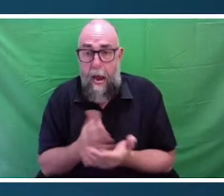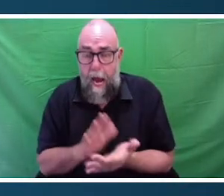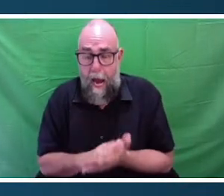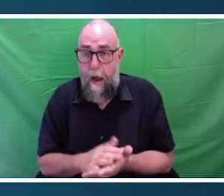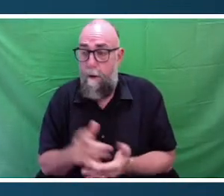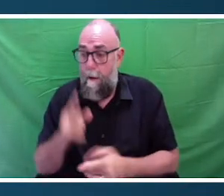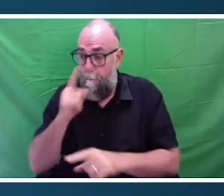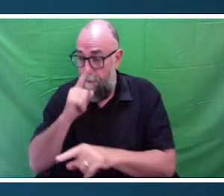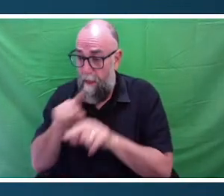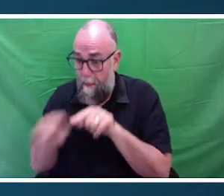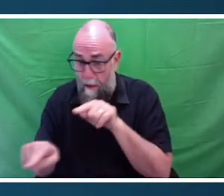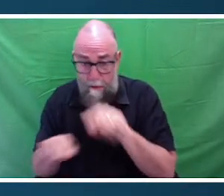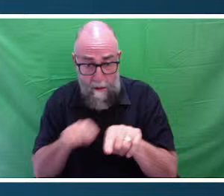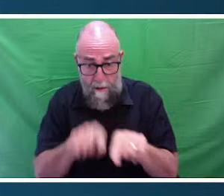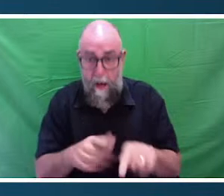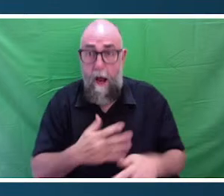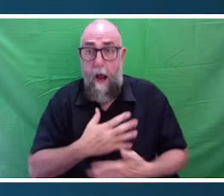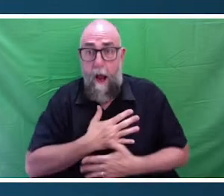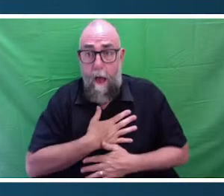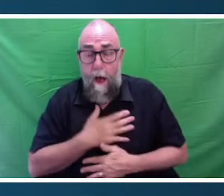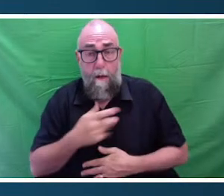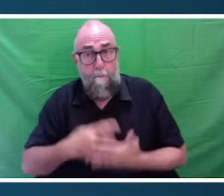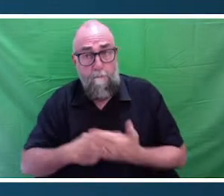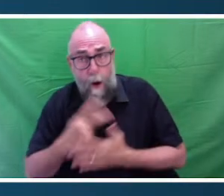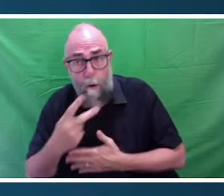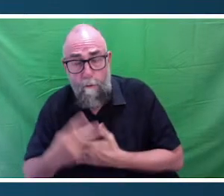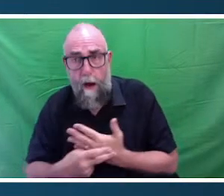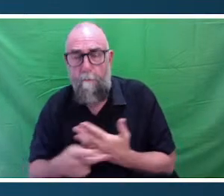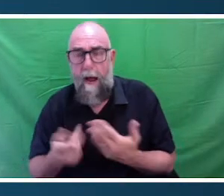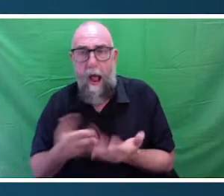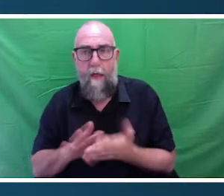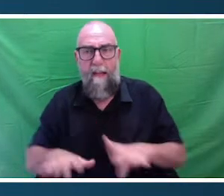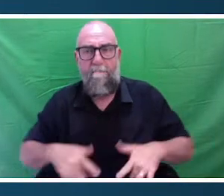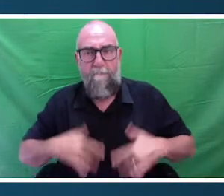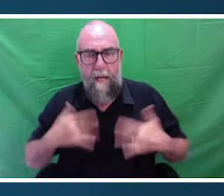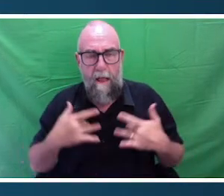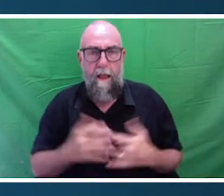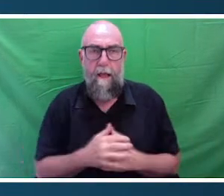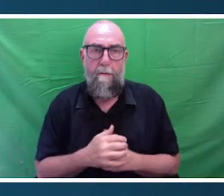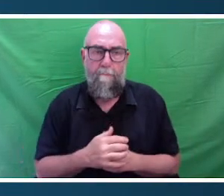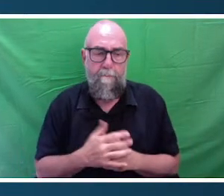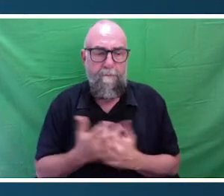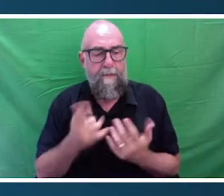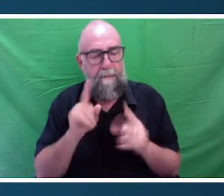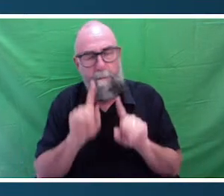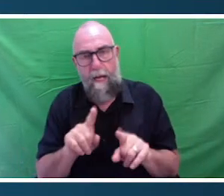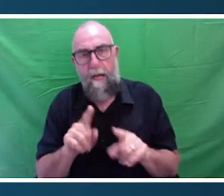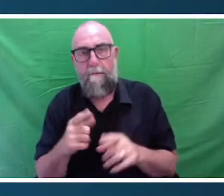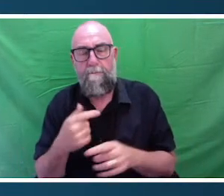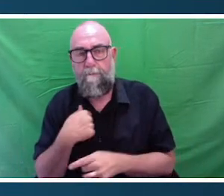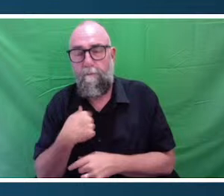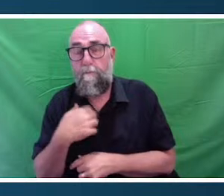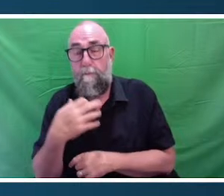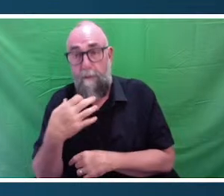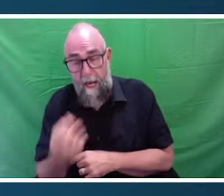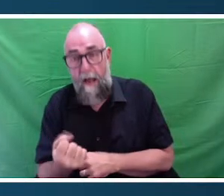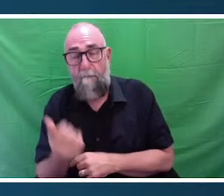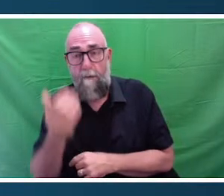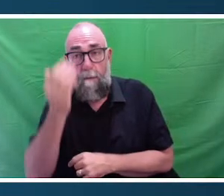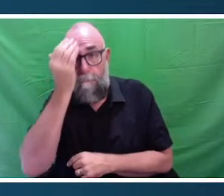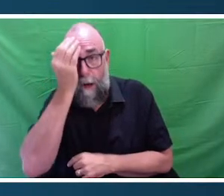impact of those programs. But as with any subjective assessment, there are some potential bias there that we should be aware